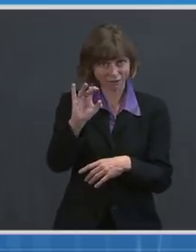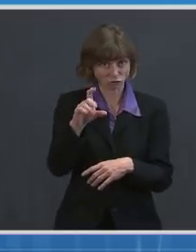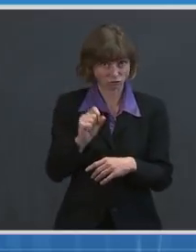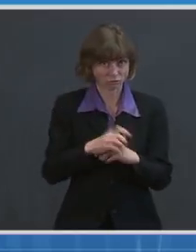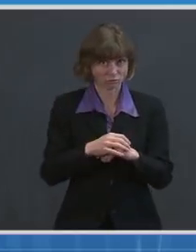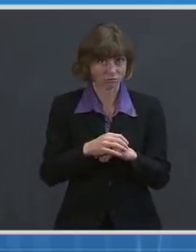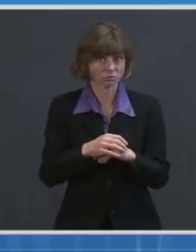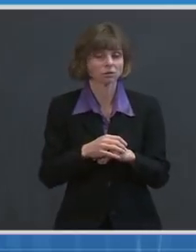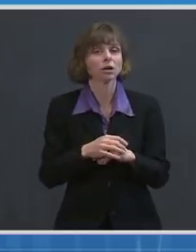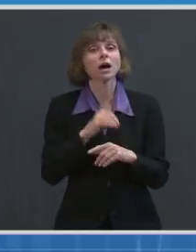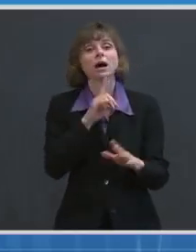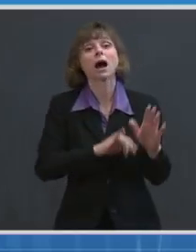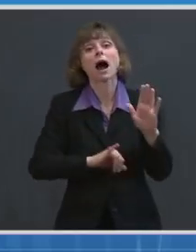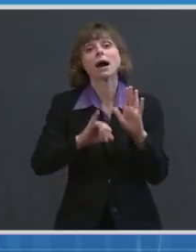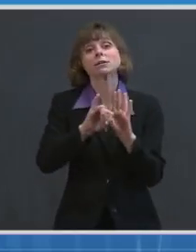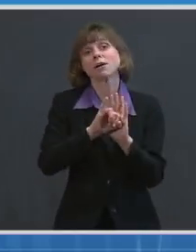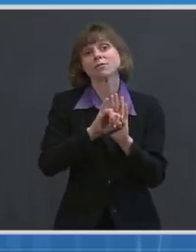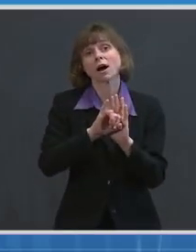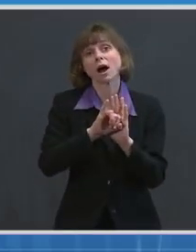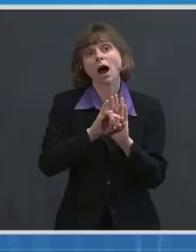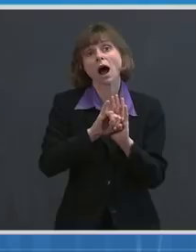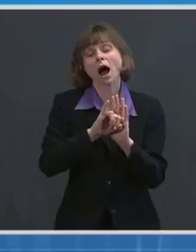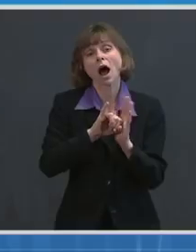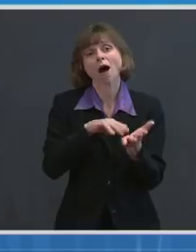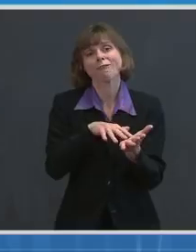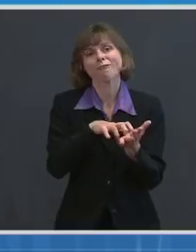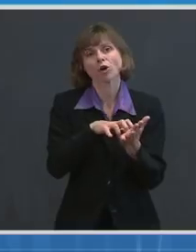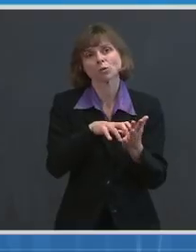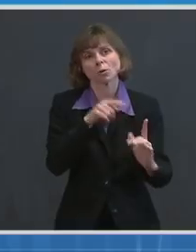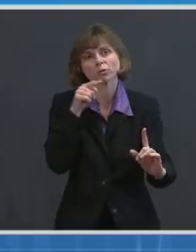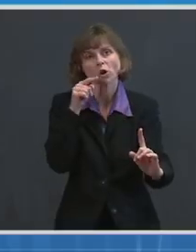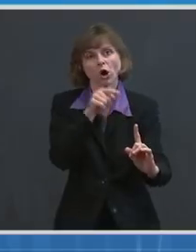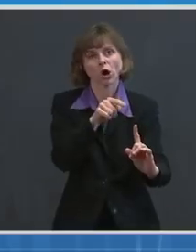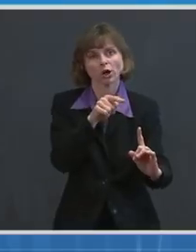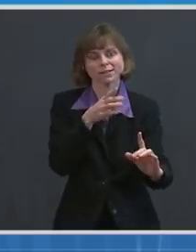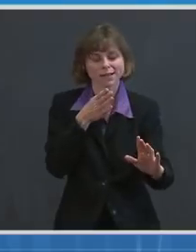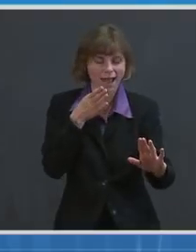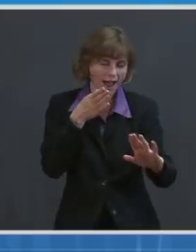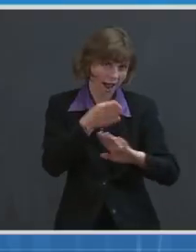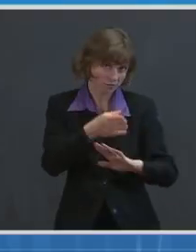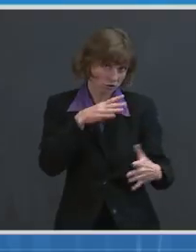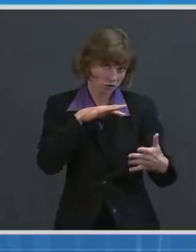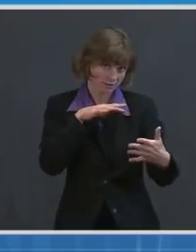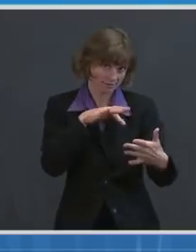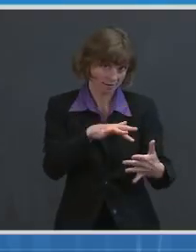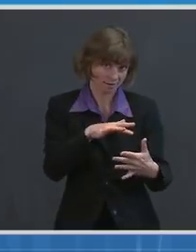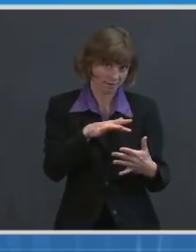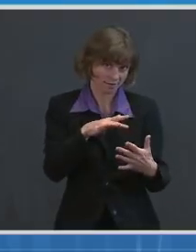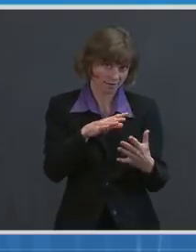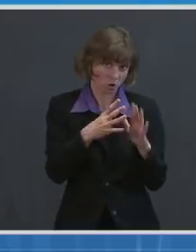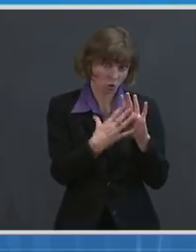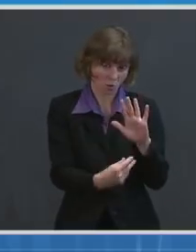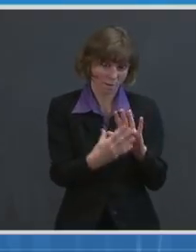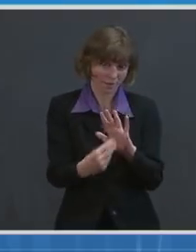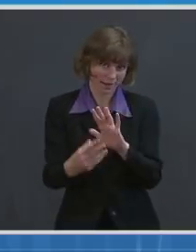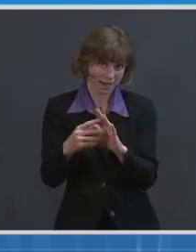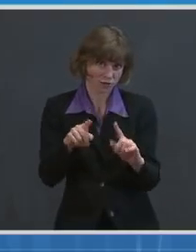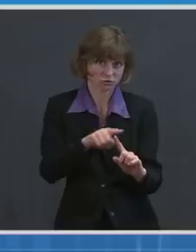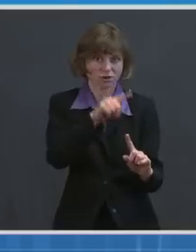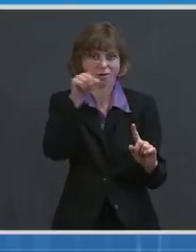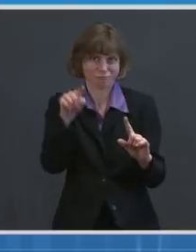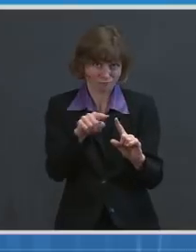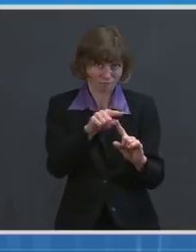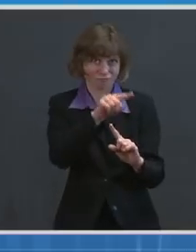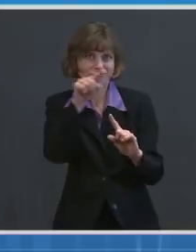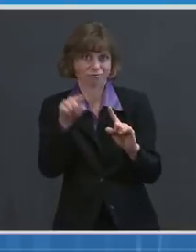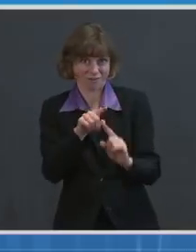the identification of vulnerable targets after study of the replication cycle of the virus, in